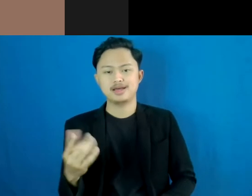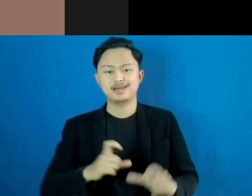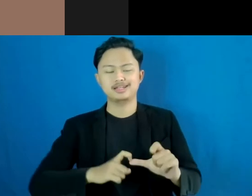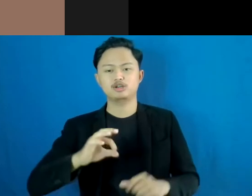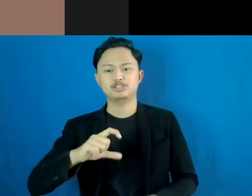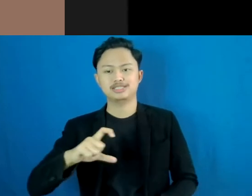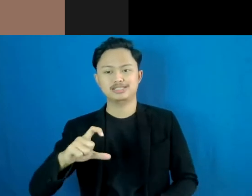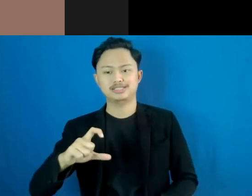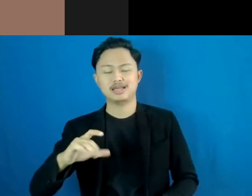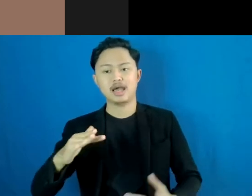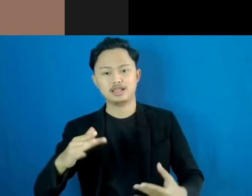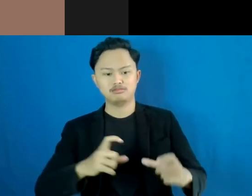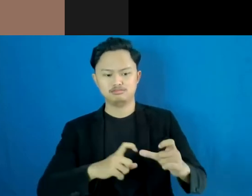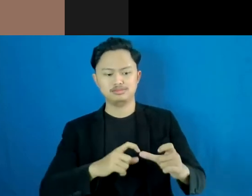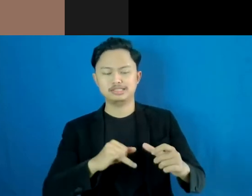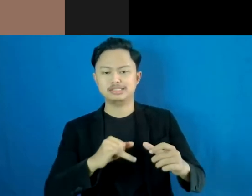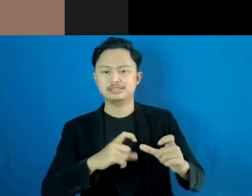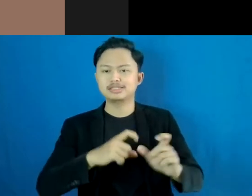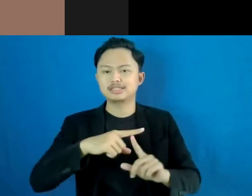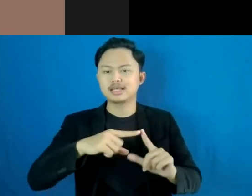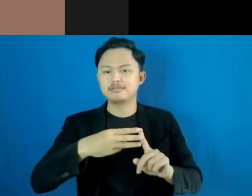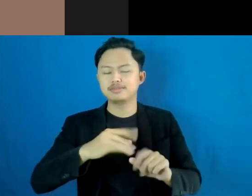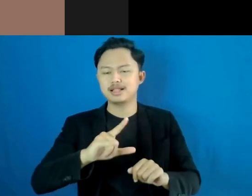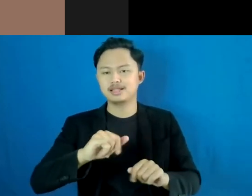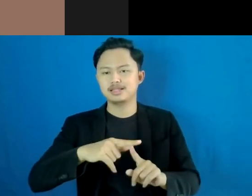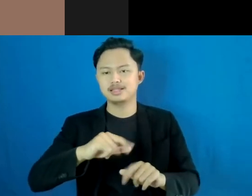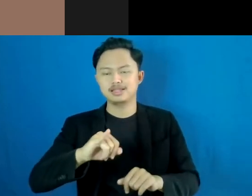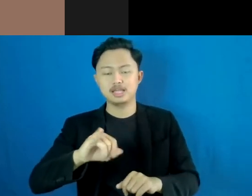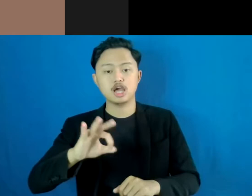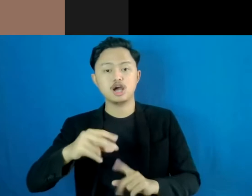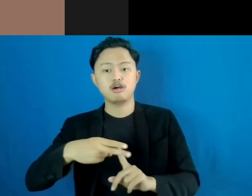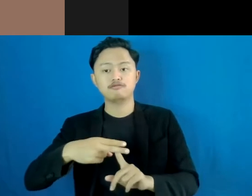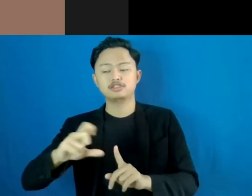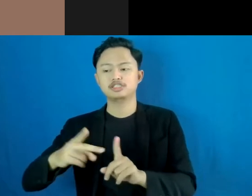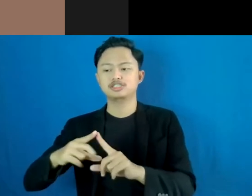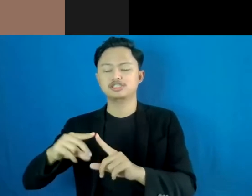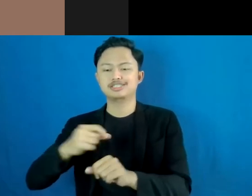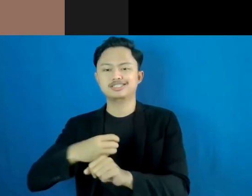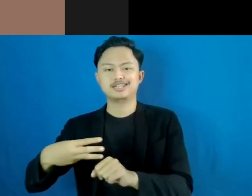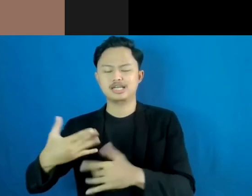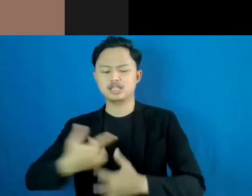state of charge. Basically, it reflects on the cluster in front of driver. So generally,